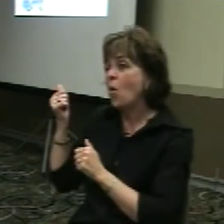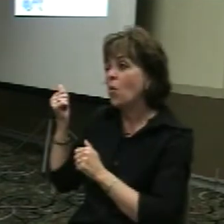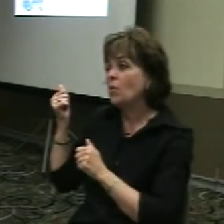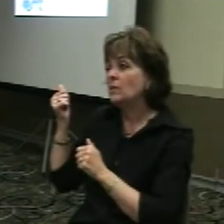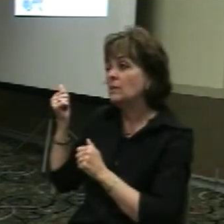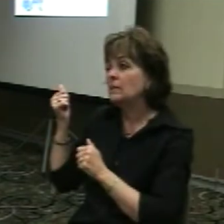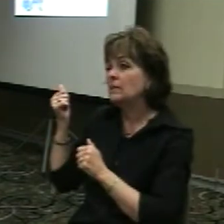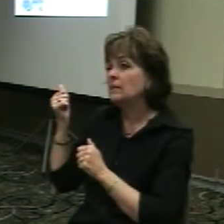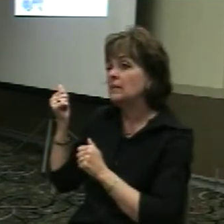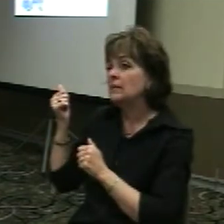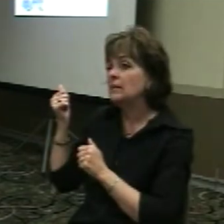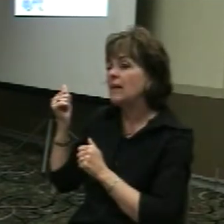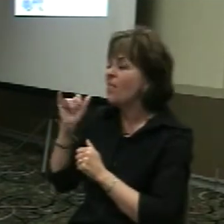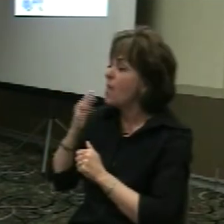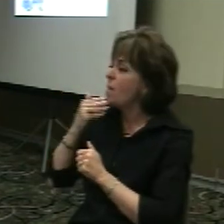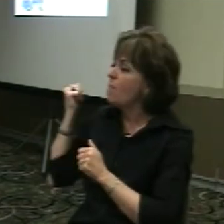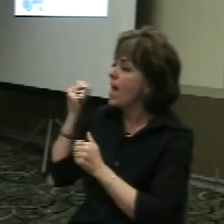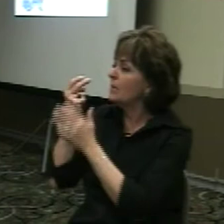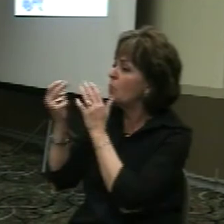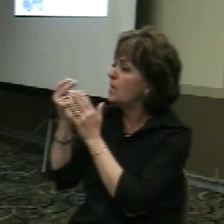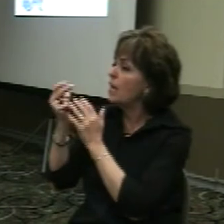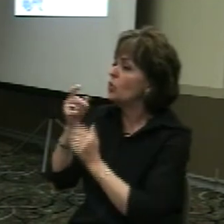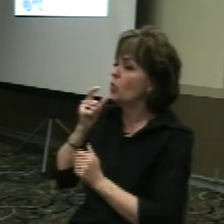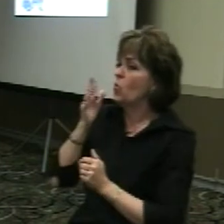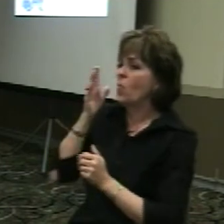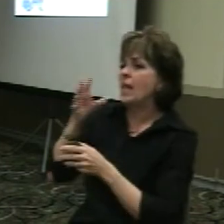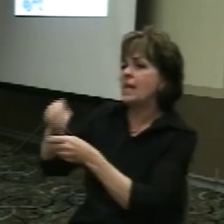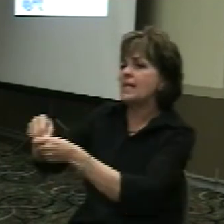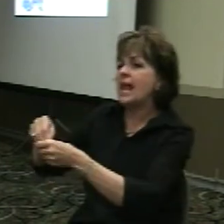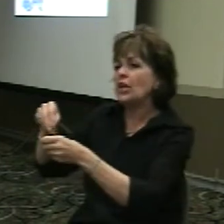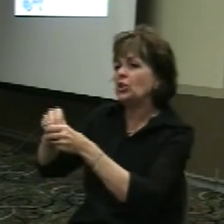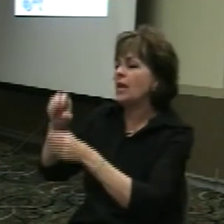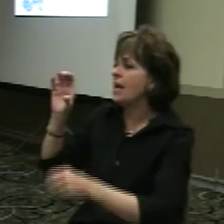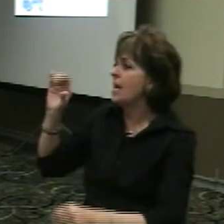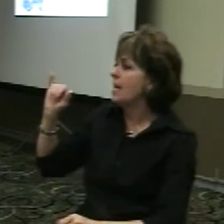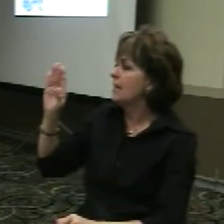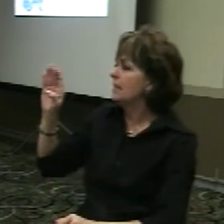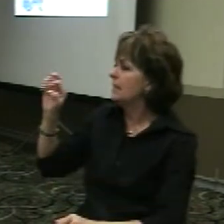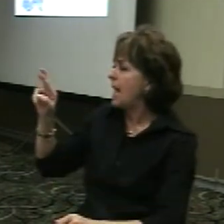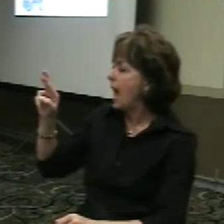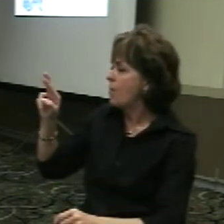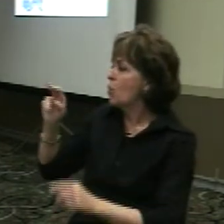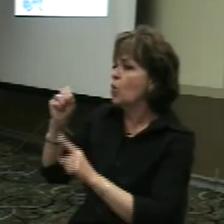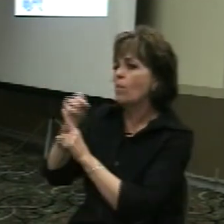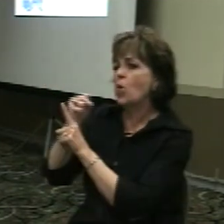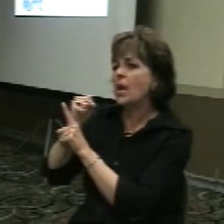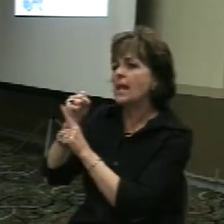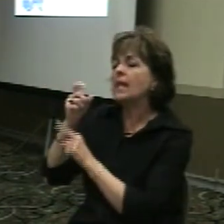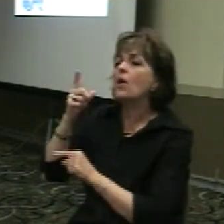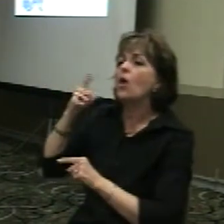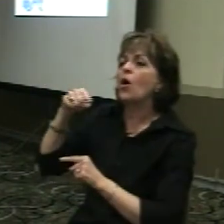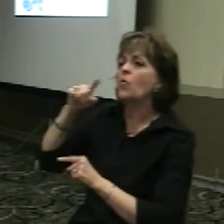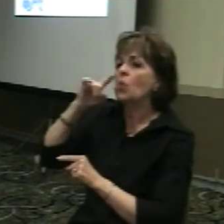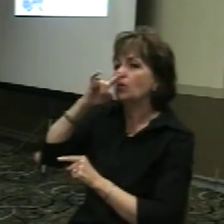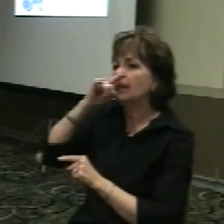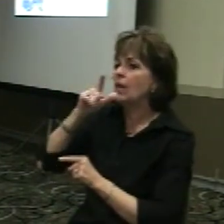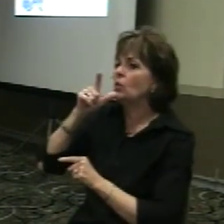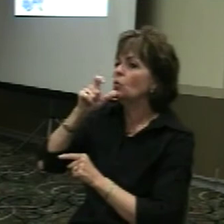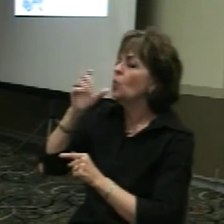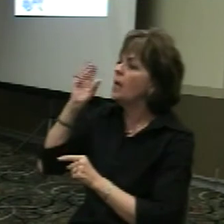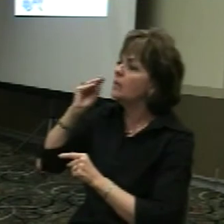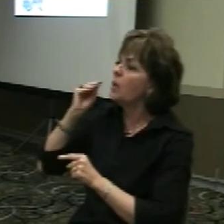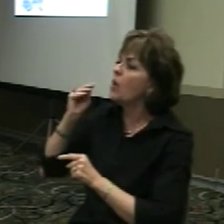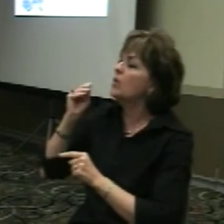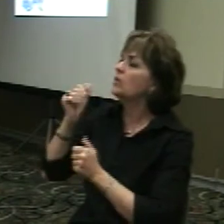the best predictor of who is going to engage in cyberbullying are kids who experience or engage in